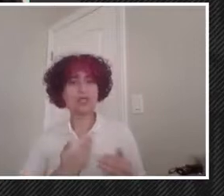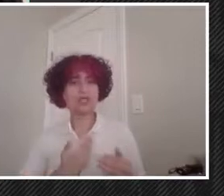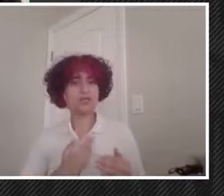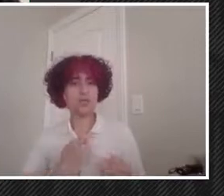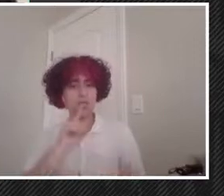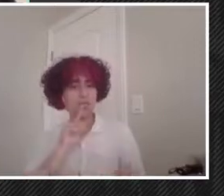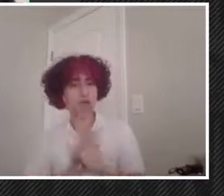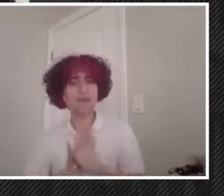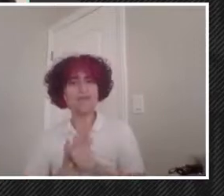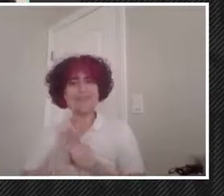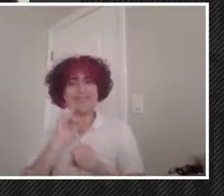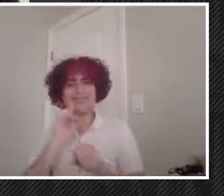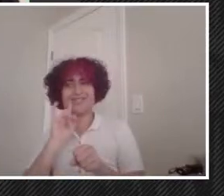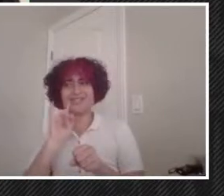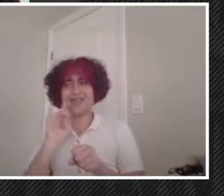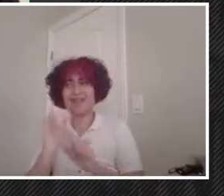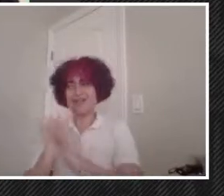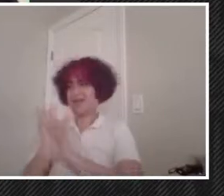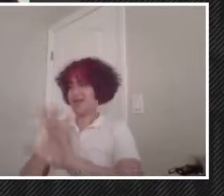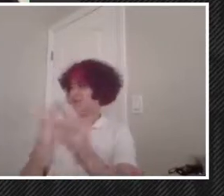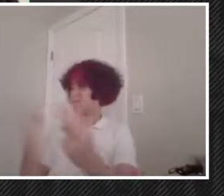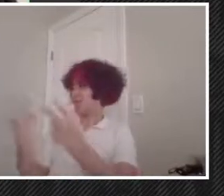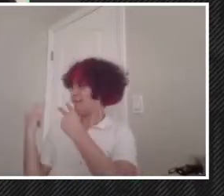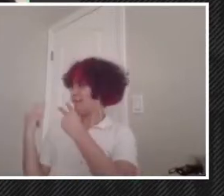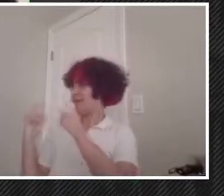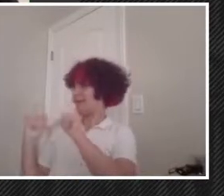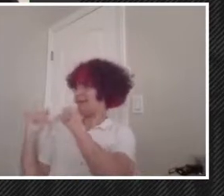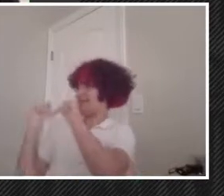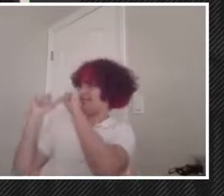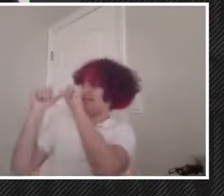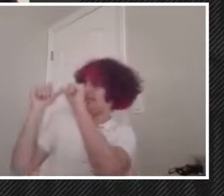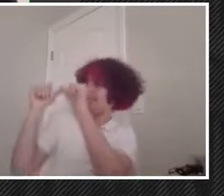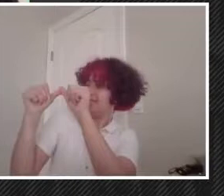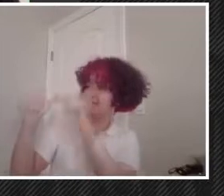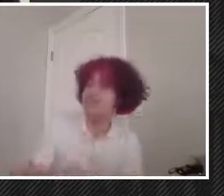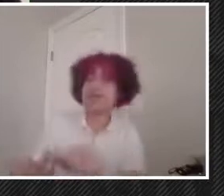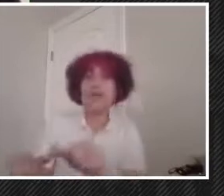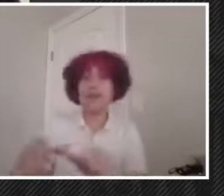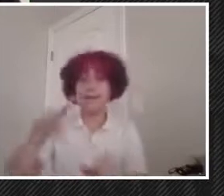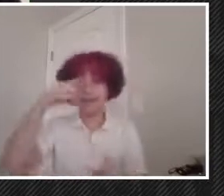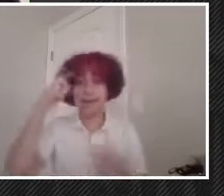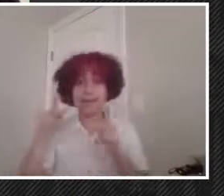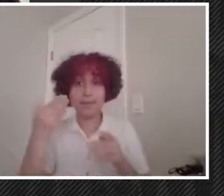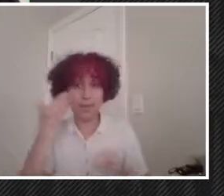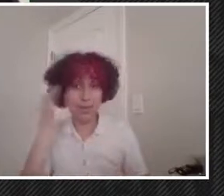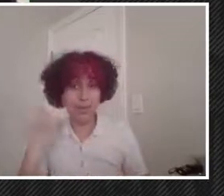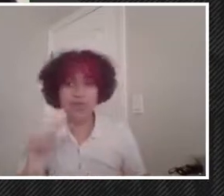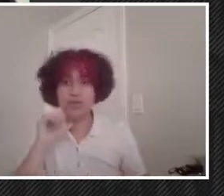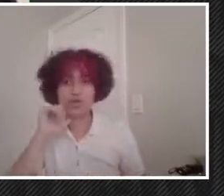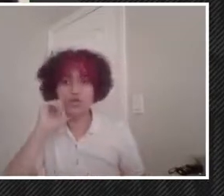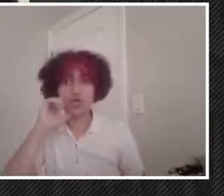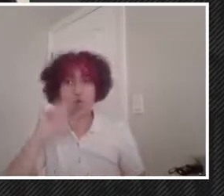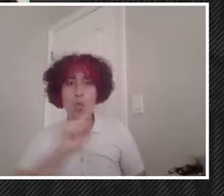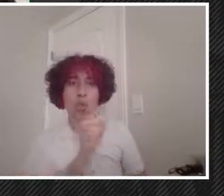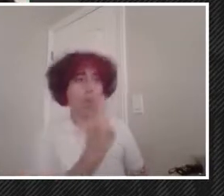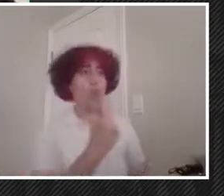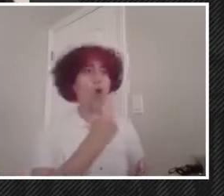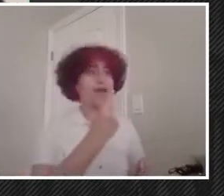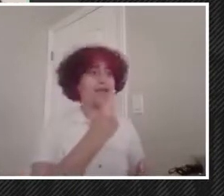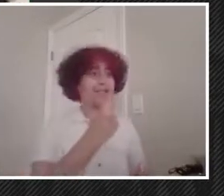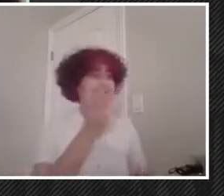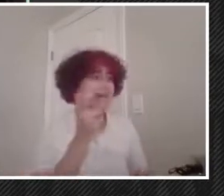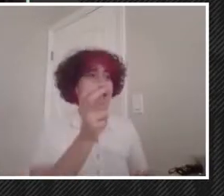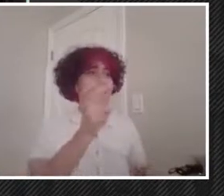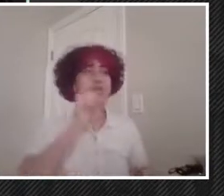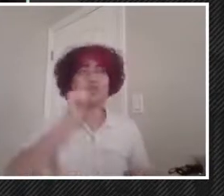And Black folks know that. There is no permanent enemy, no permanent ally. And so we are here, as Crystal said, for